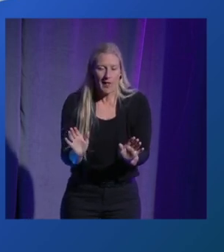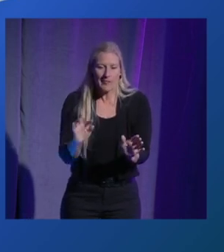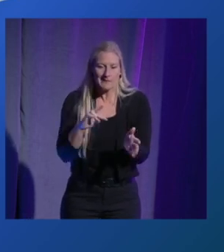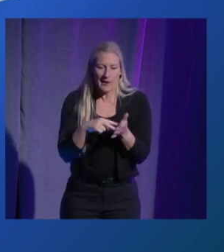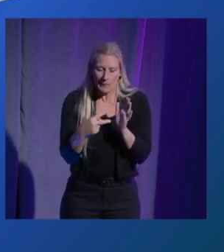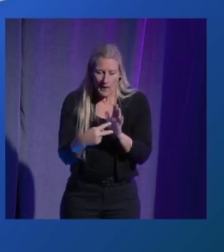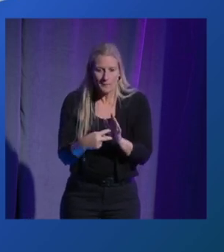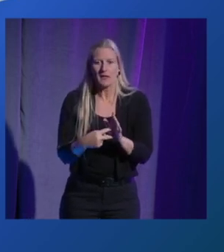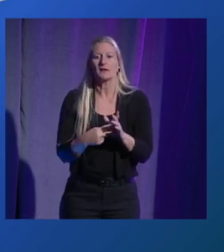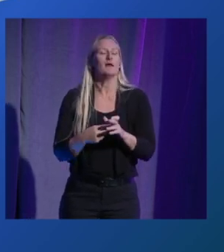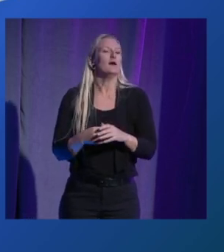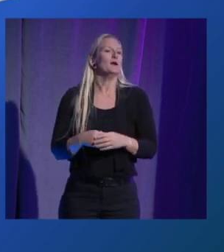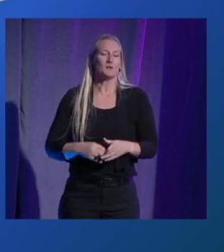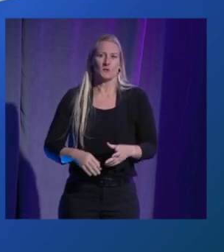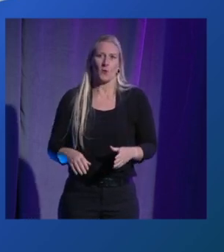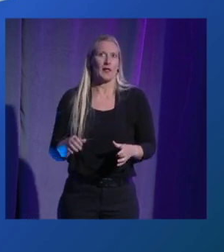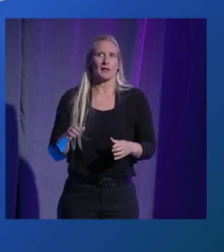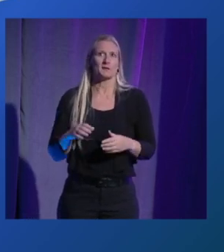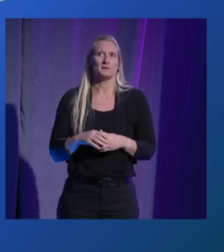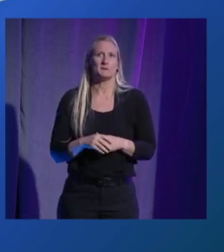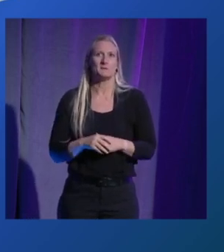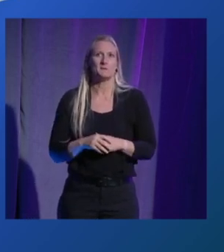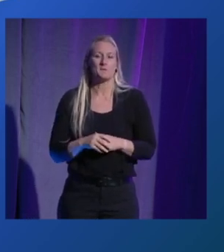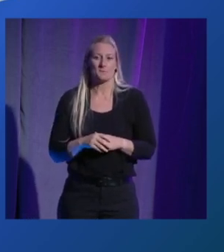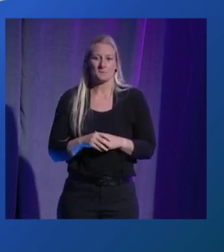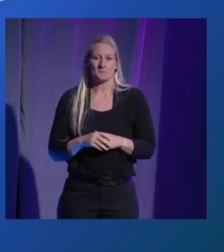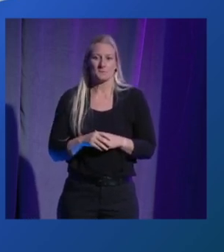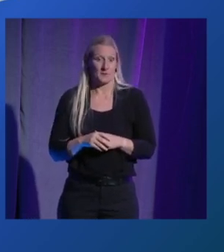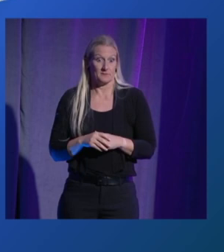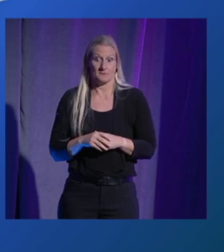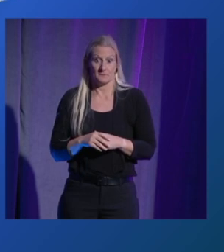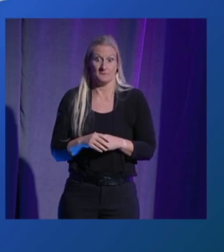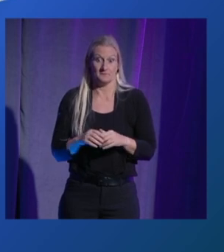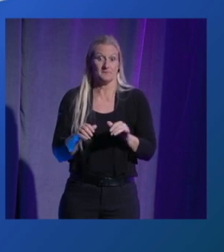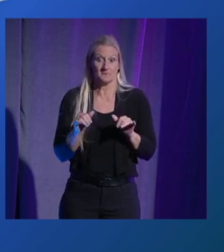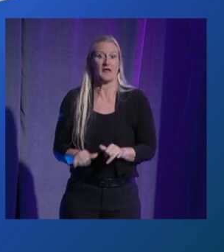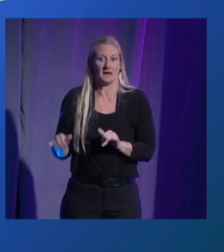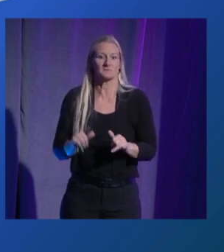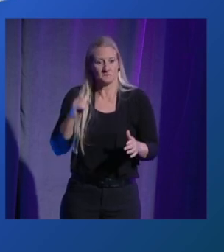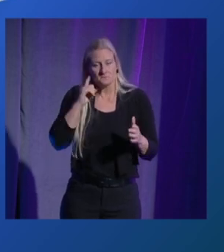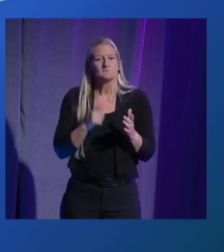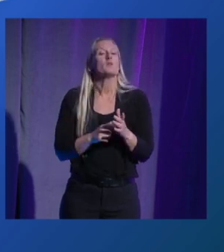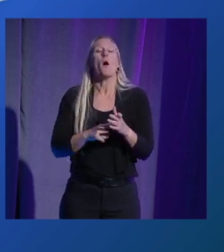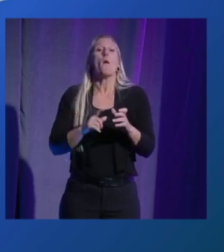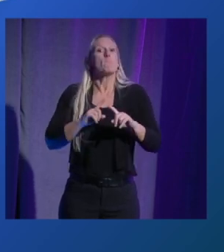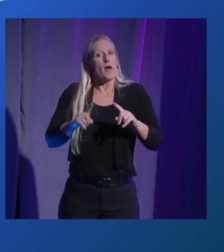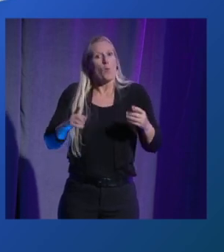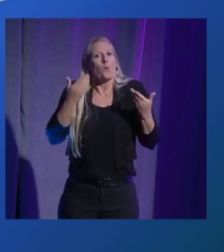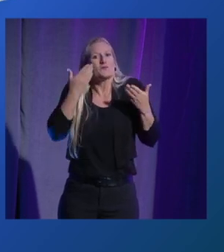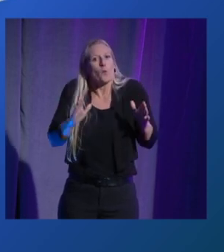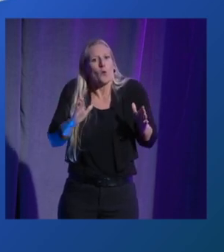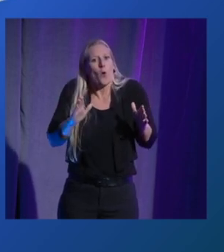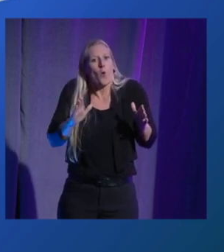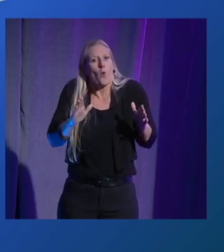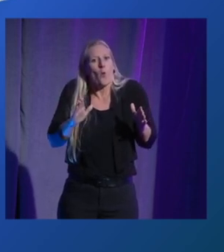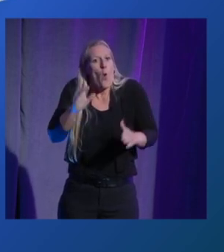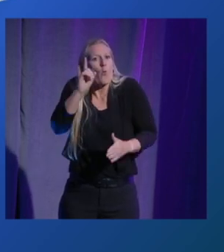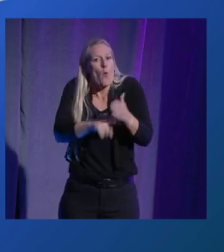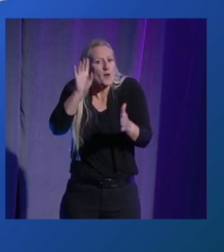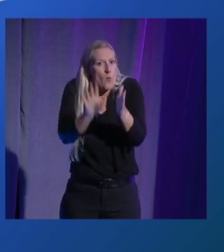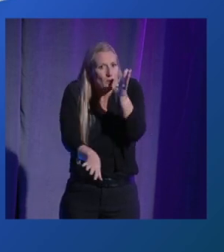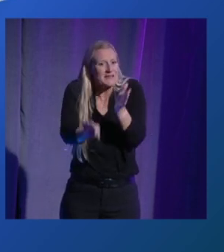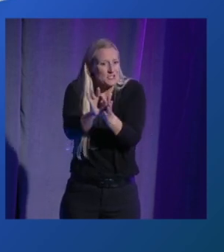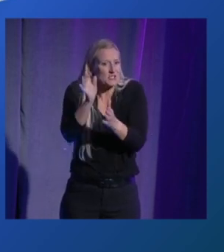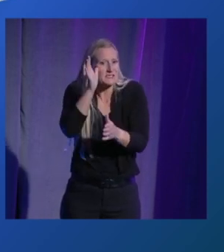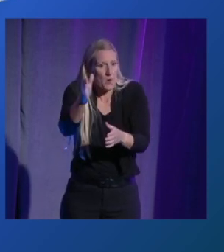distributions from high dimensional data uh but we don't know what predictions they will necessarily make and so if you don't know what data they're trained on and